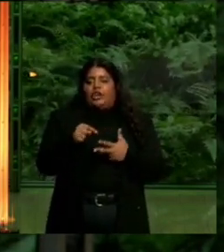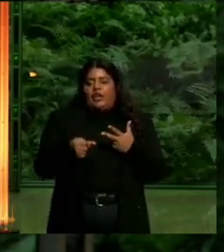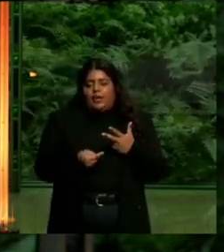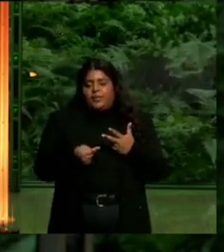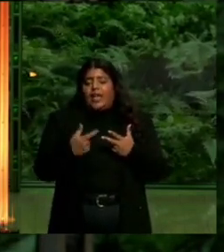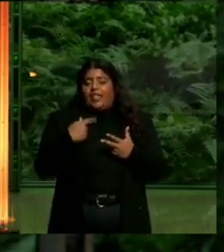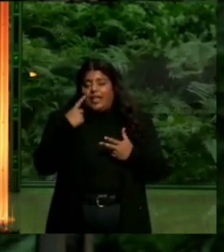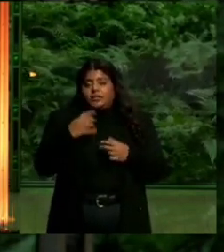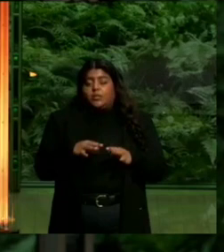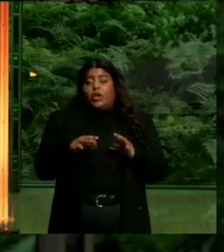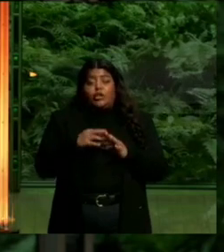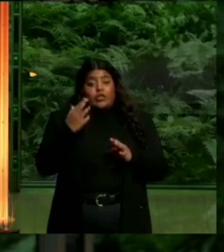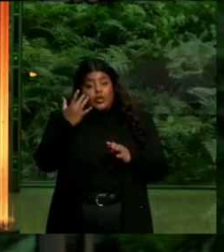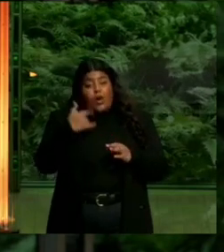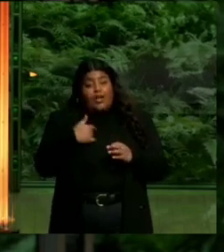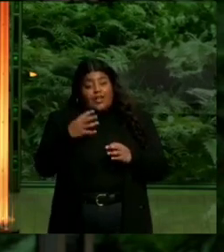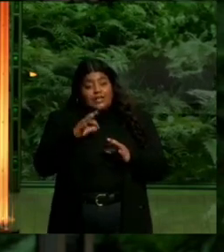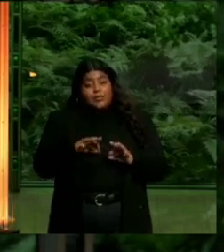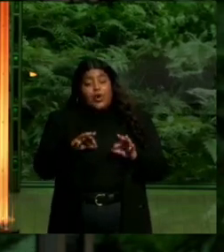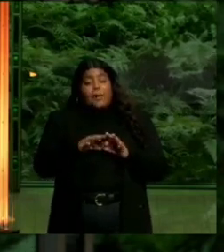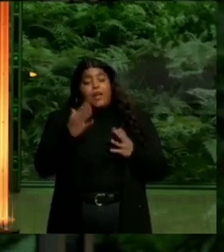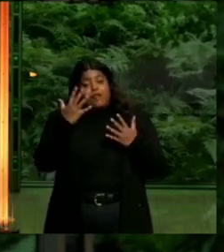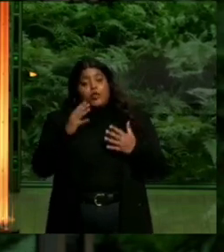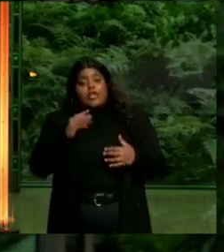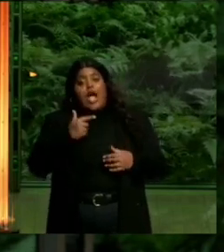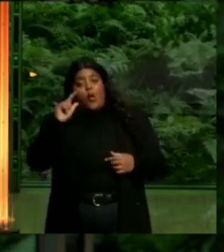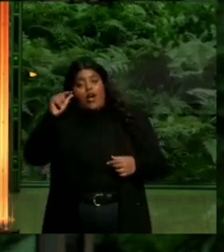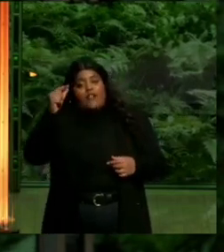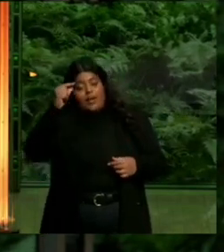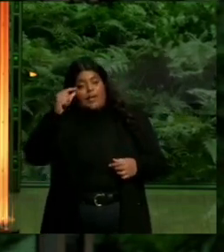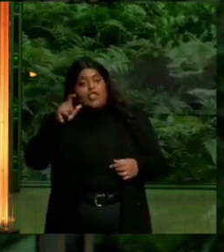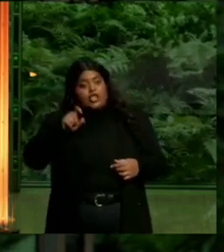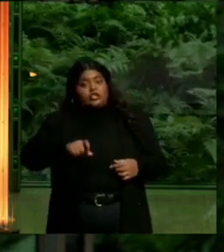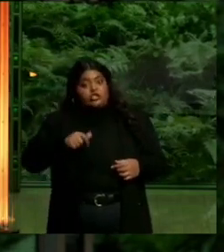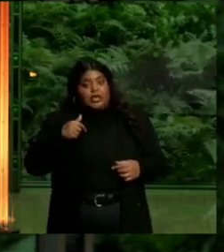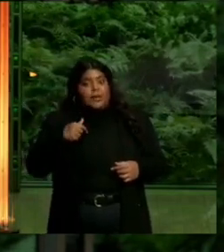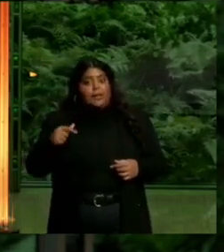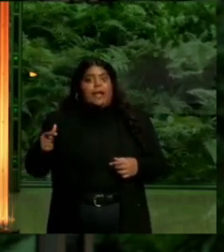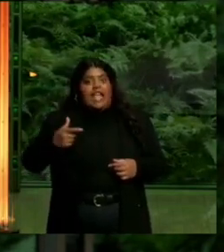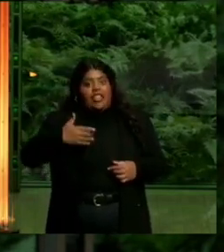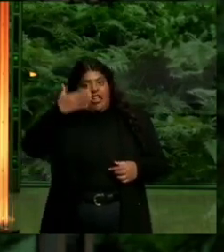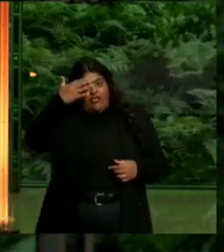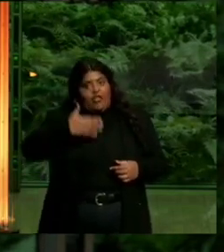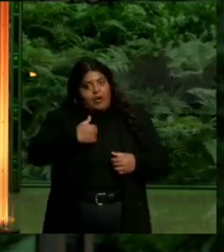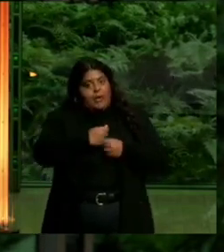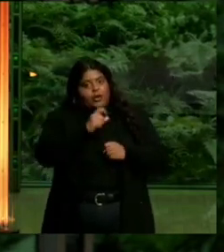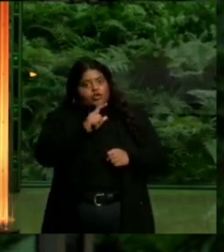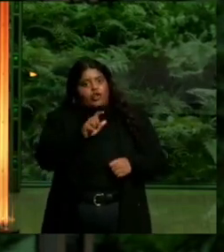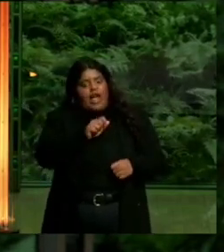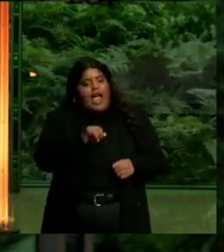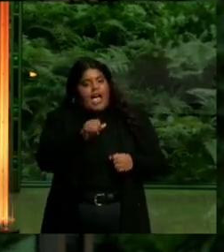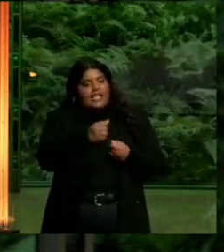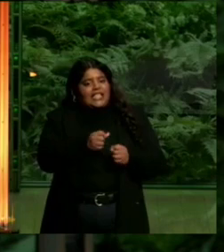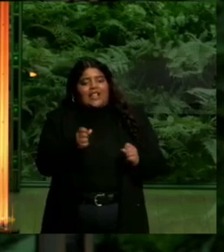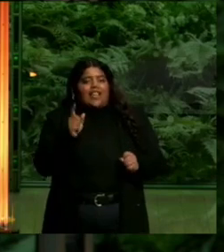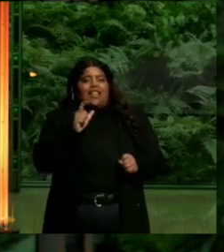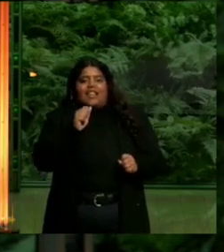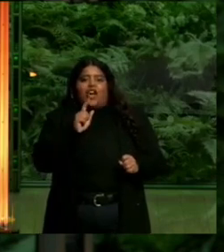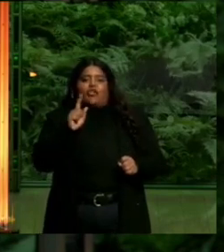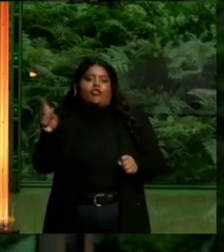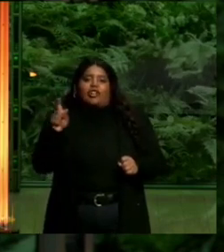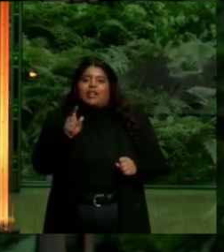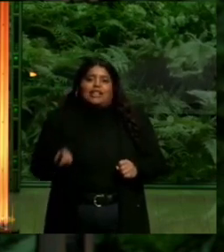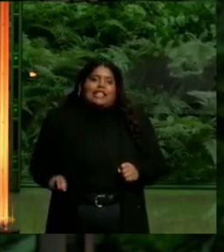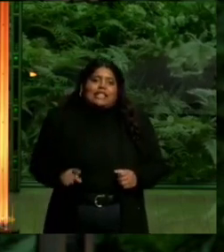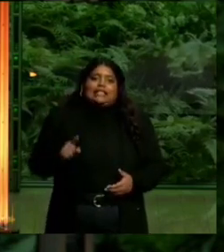I unfortunately think our government that should be at the forefront of making sure our AI is safe is not really stepping up to